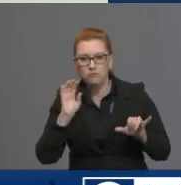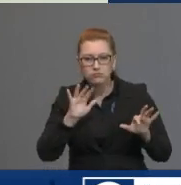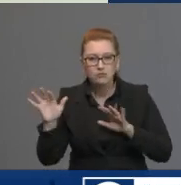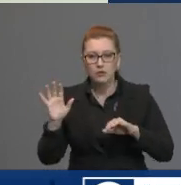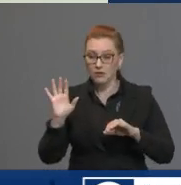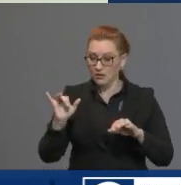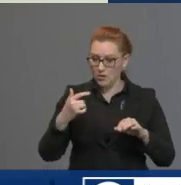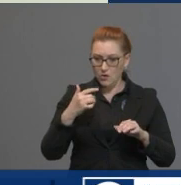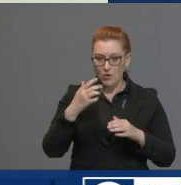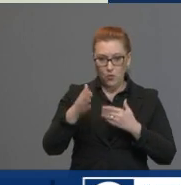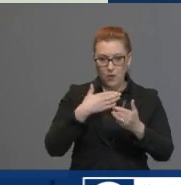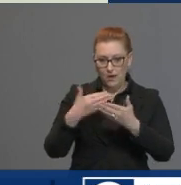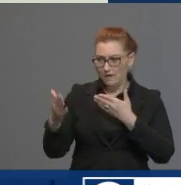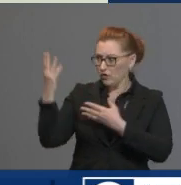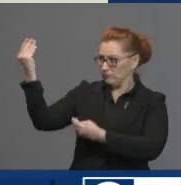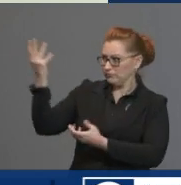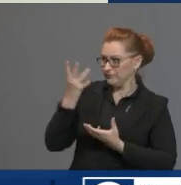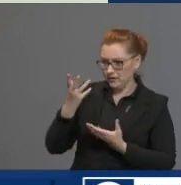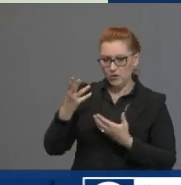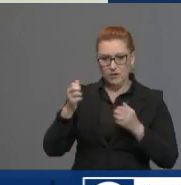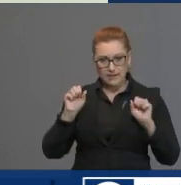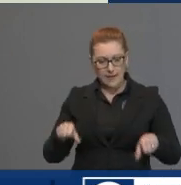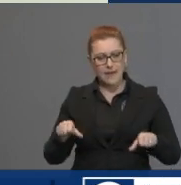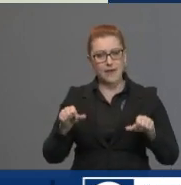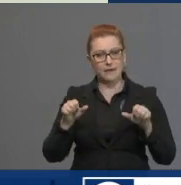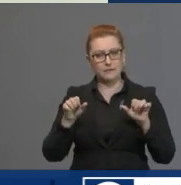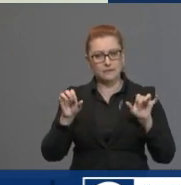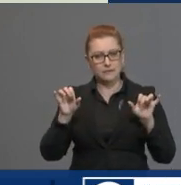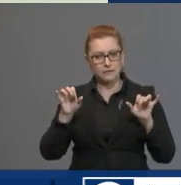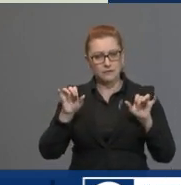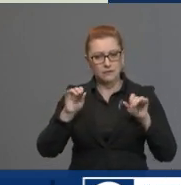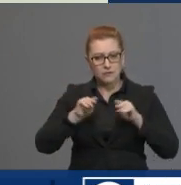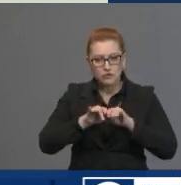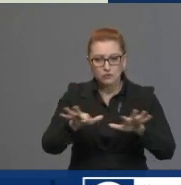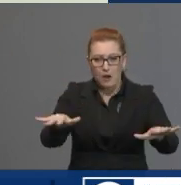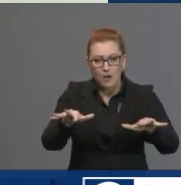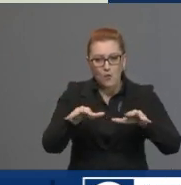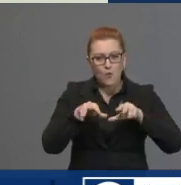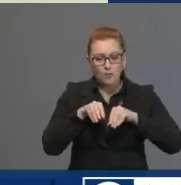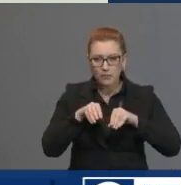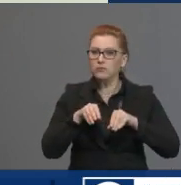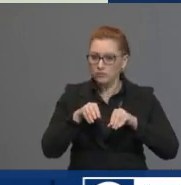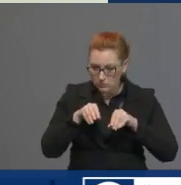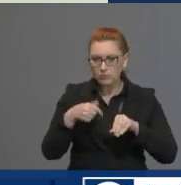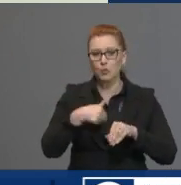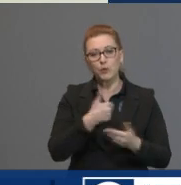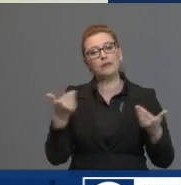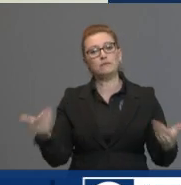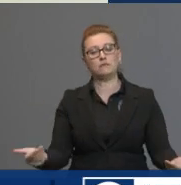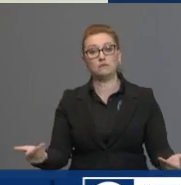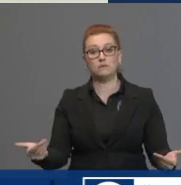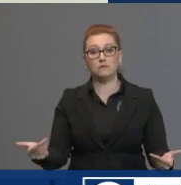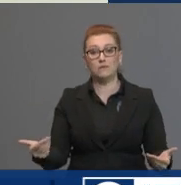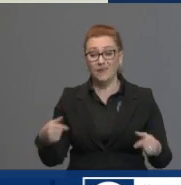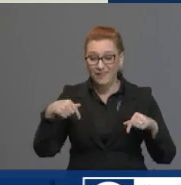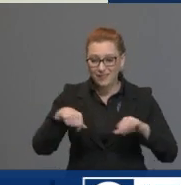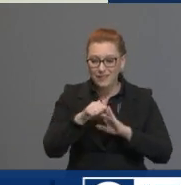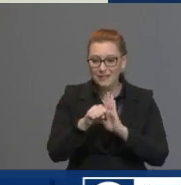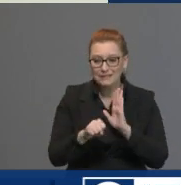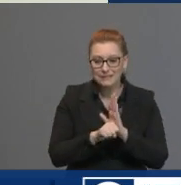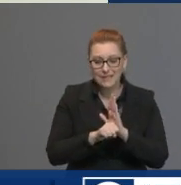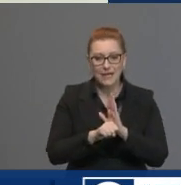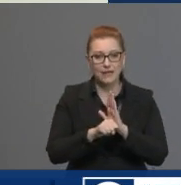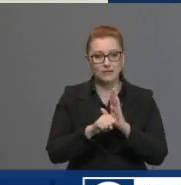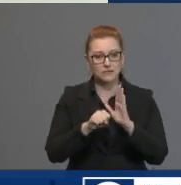the spread of this disease and how we as a state, working together on each problem in